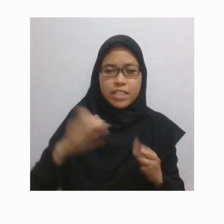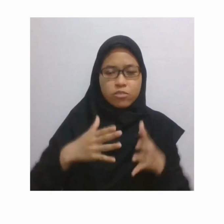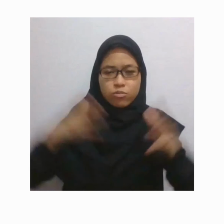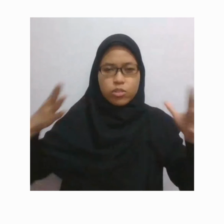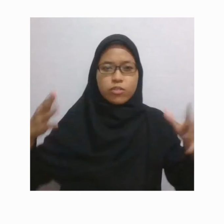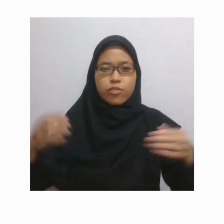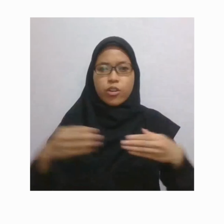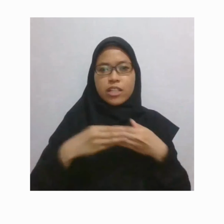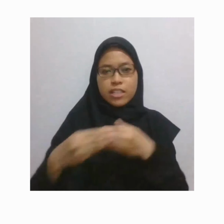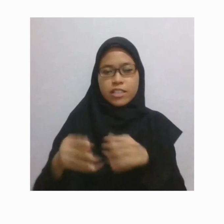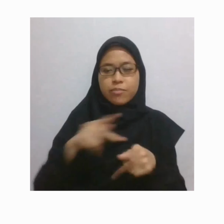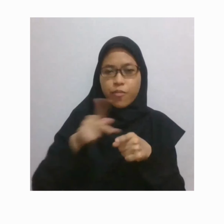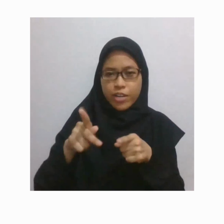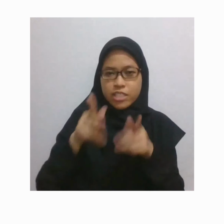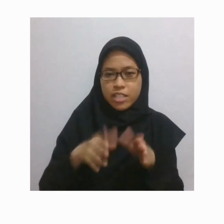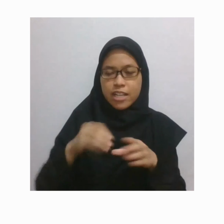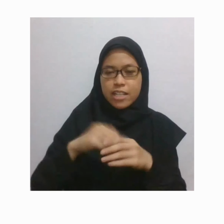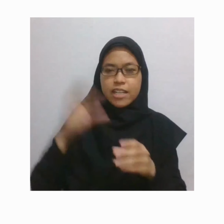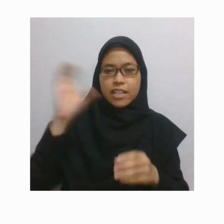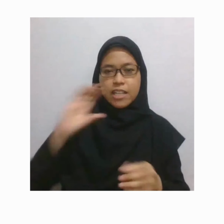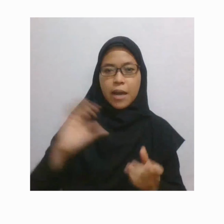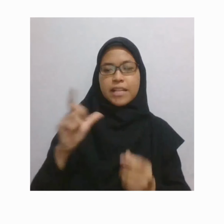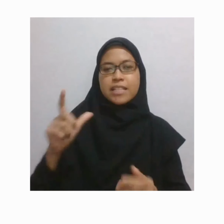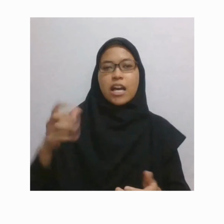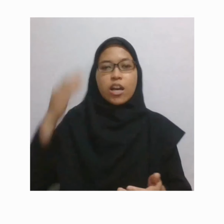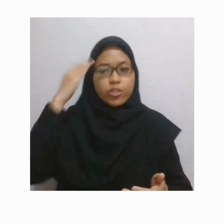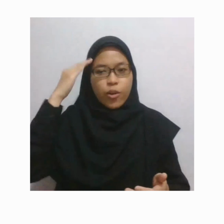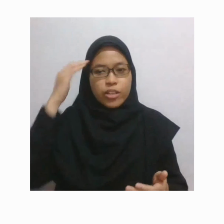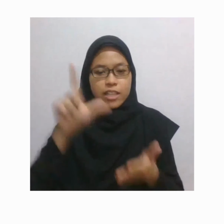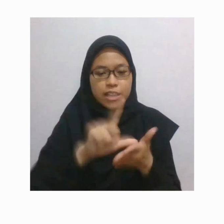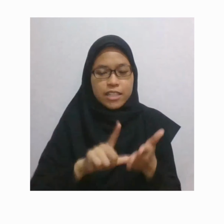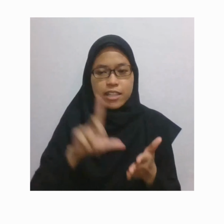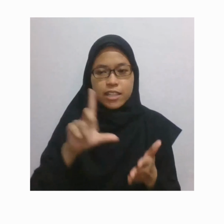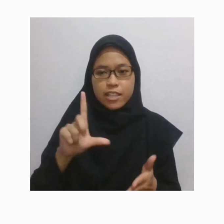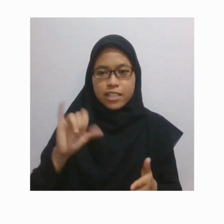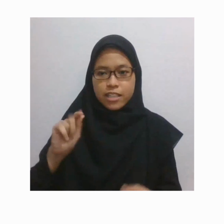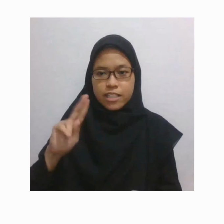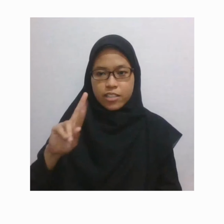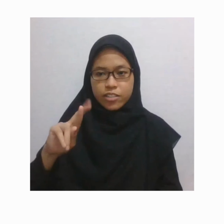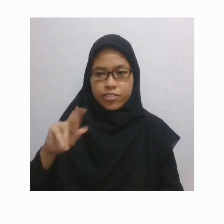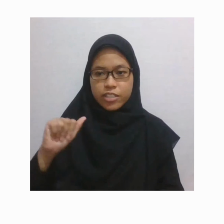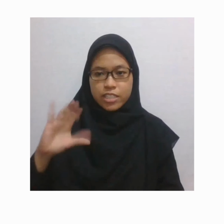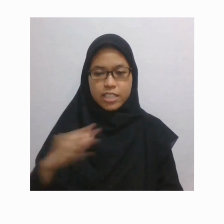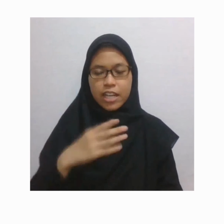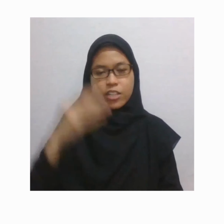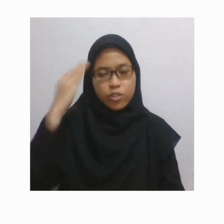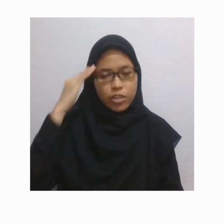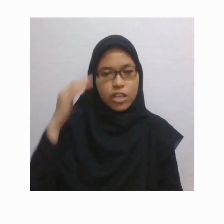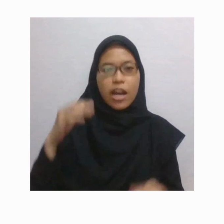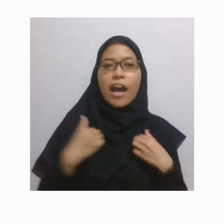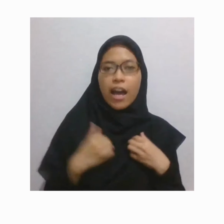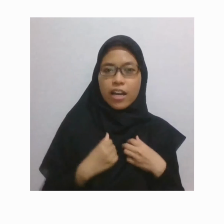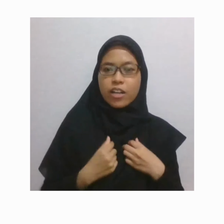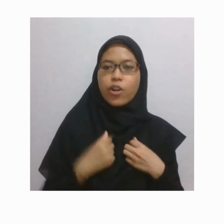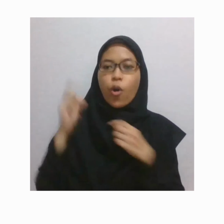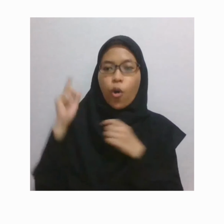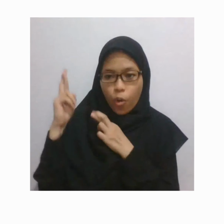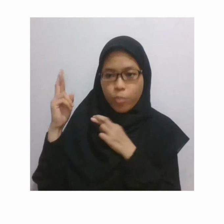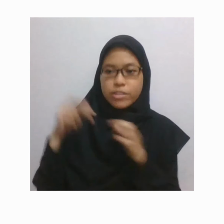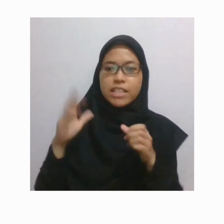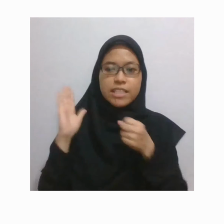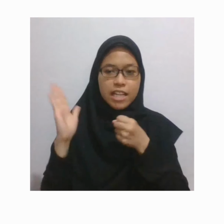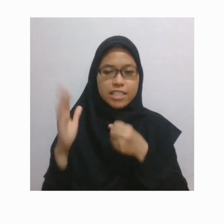professionals in climate literacy and expertise. And I hope that this lecture can be part in some small way of that much